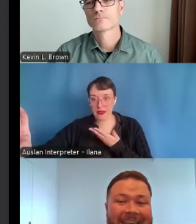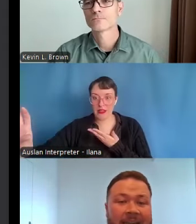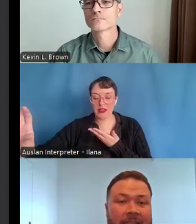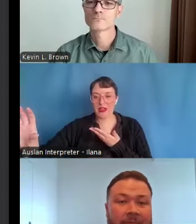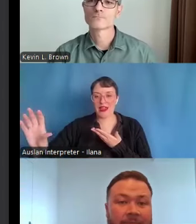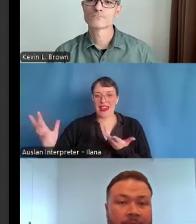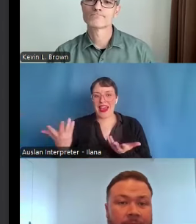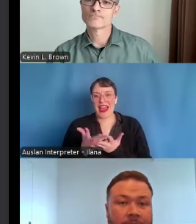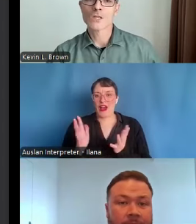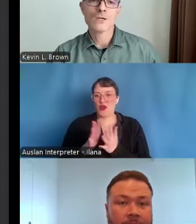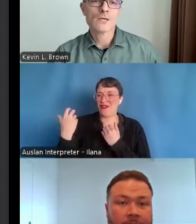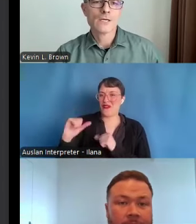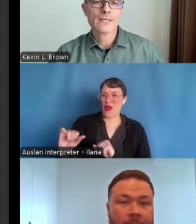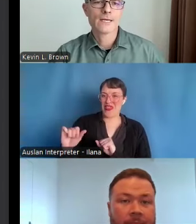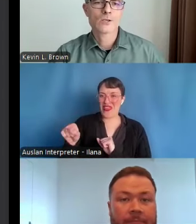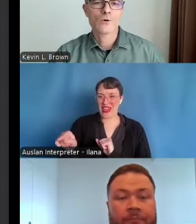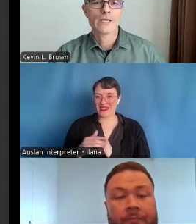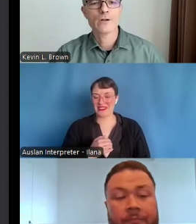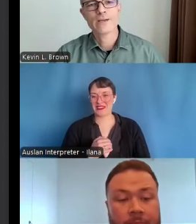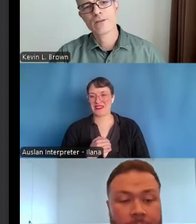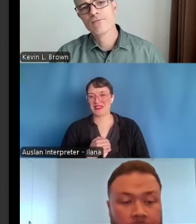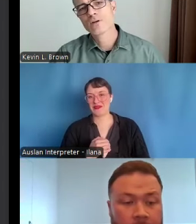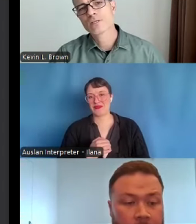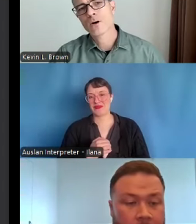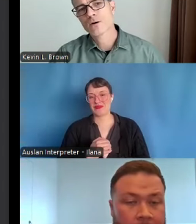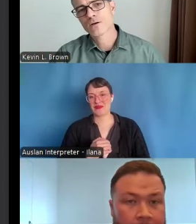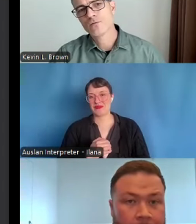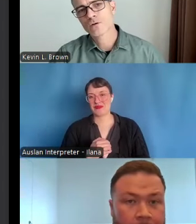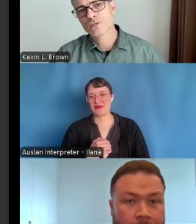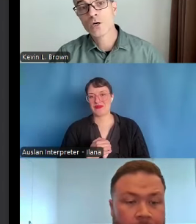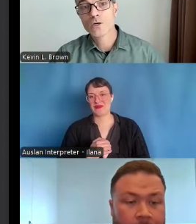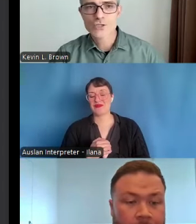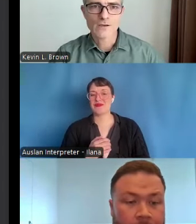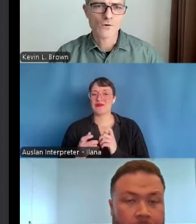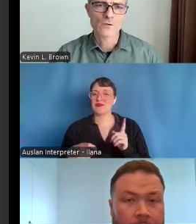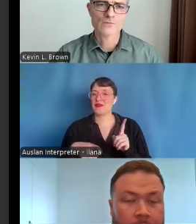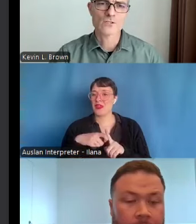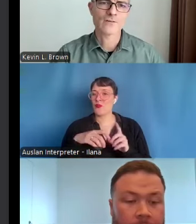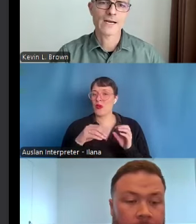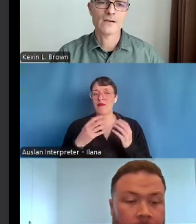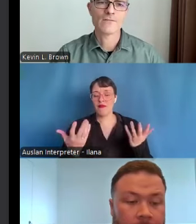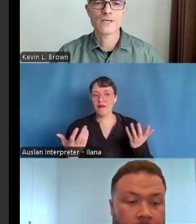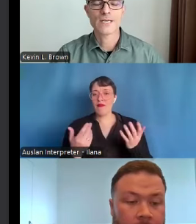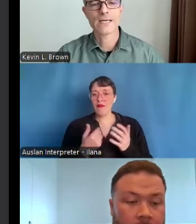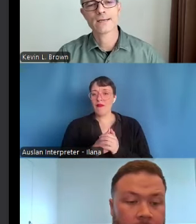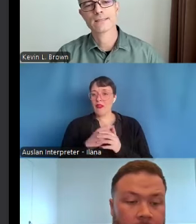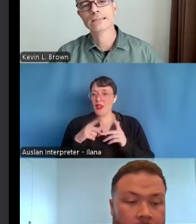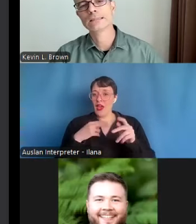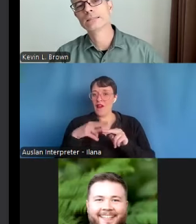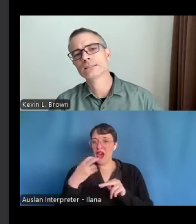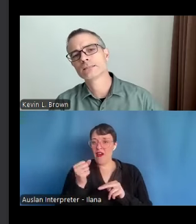against that? Yeah, so if there's a partner of yours pushing for diversified